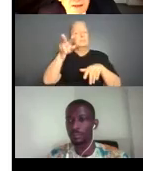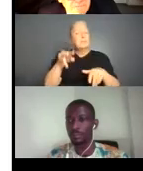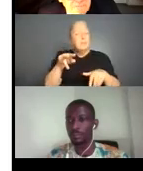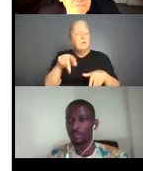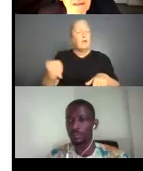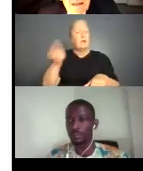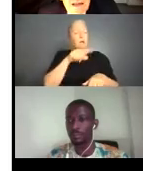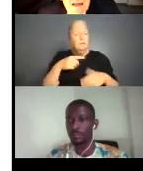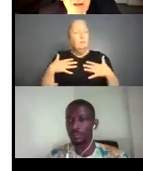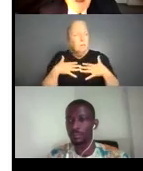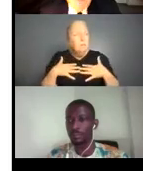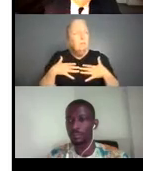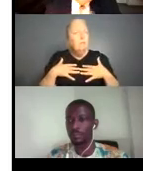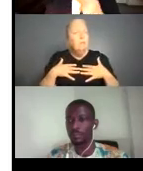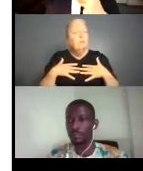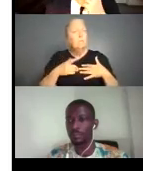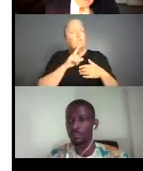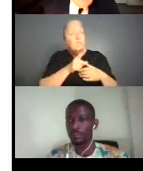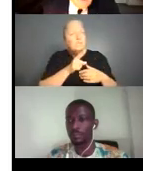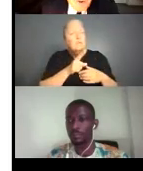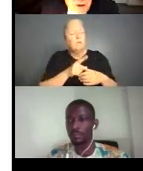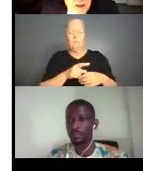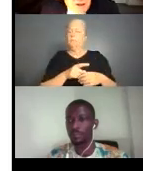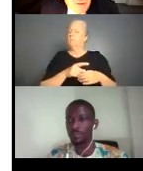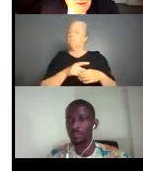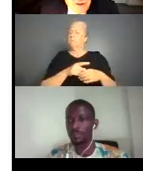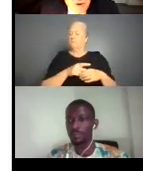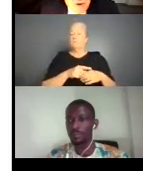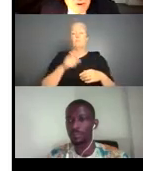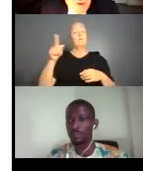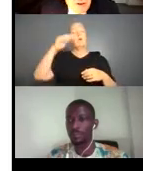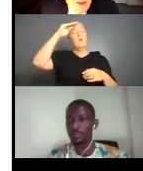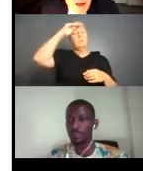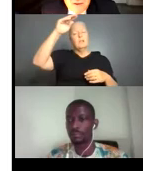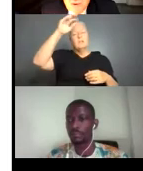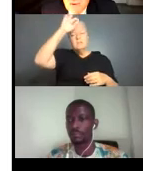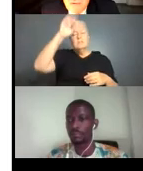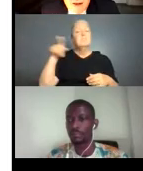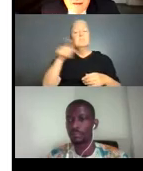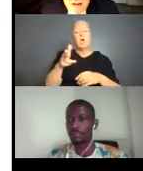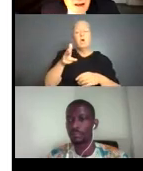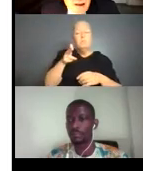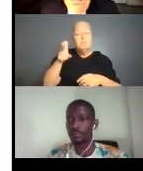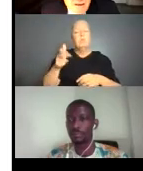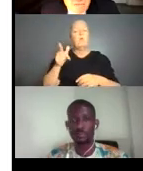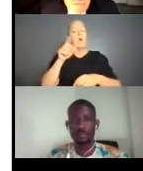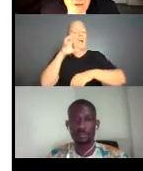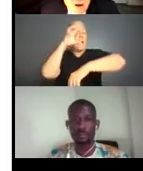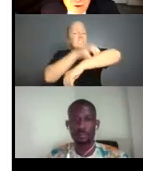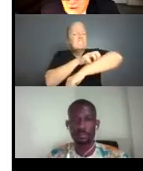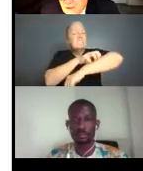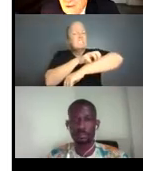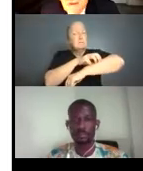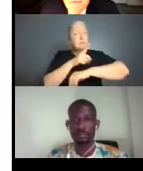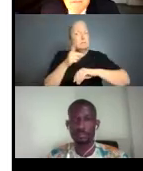by that. Was anything done to the police officers who did that, or have they been let